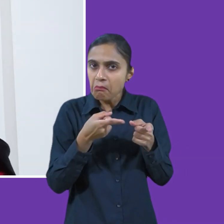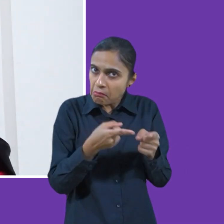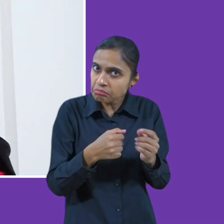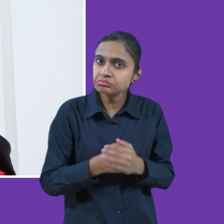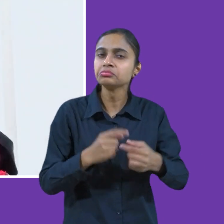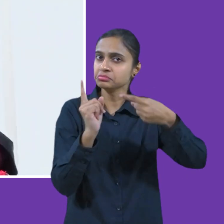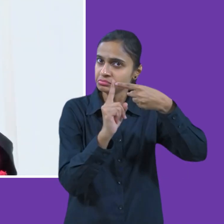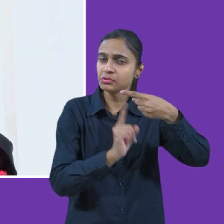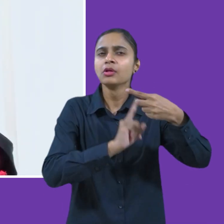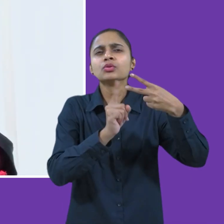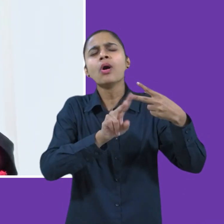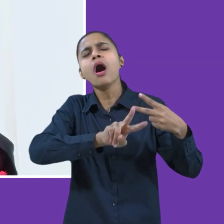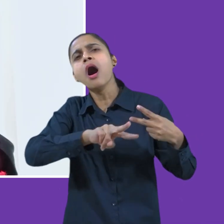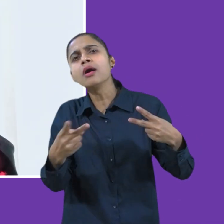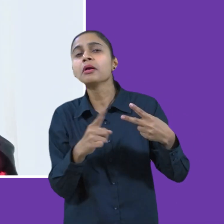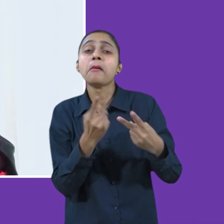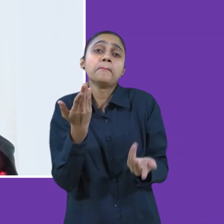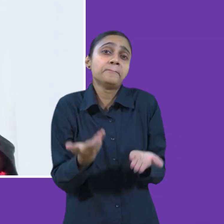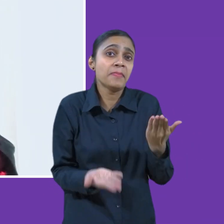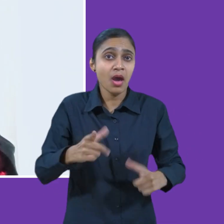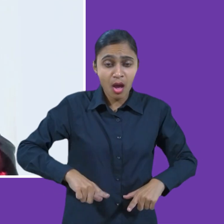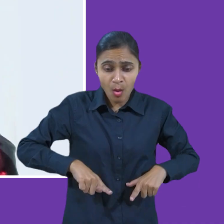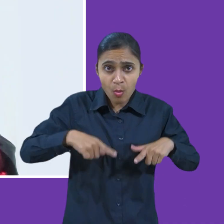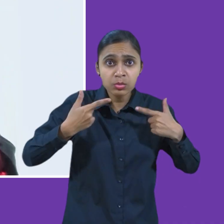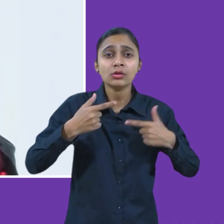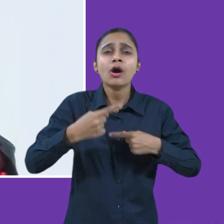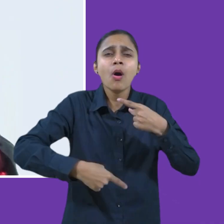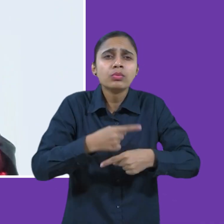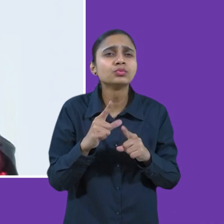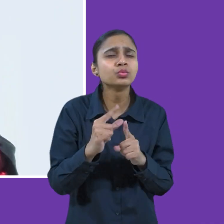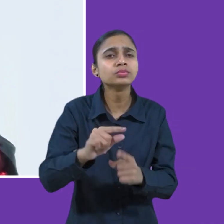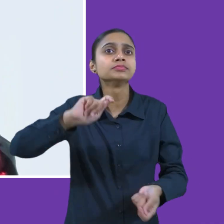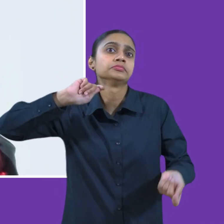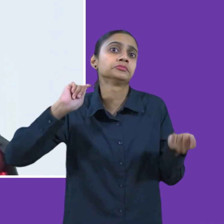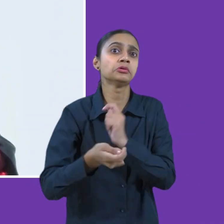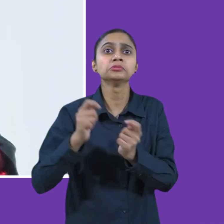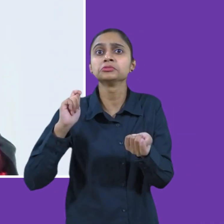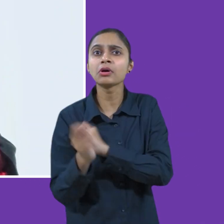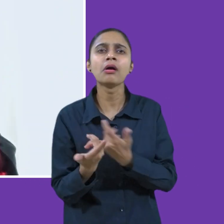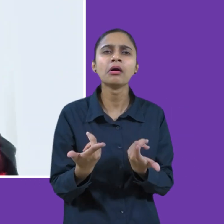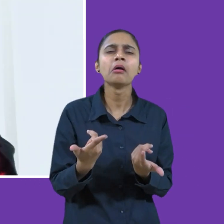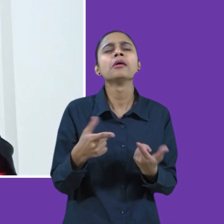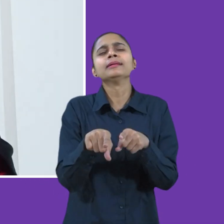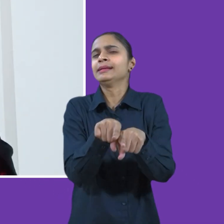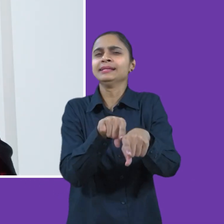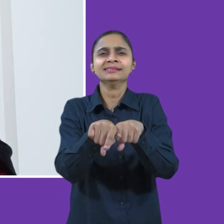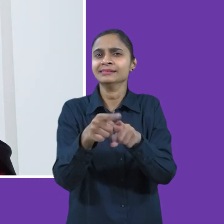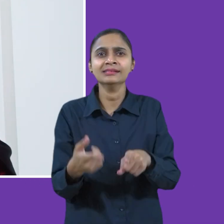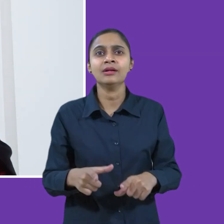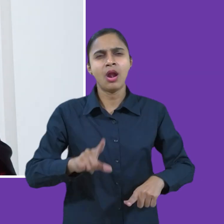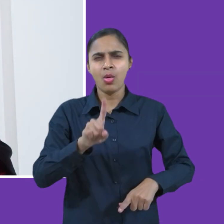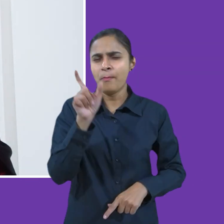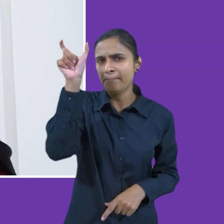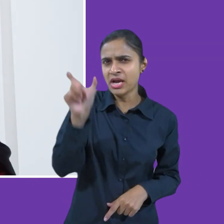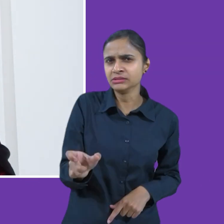patch. Okay, and then the other reason was like a change in